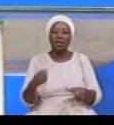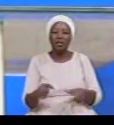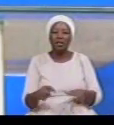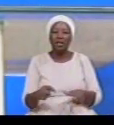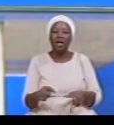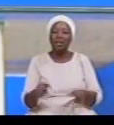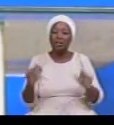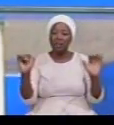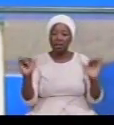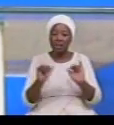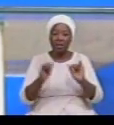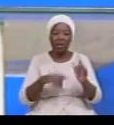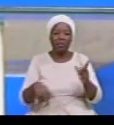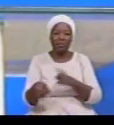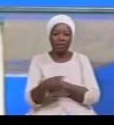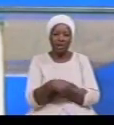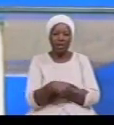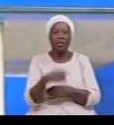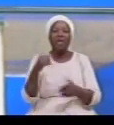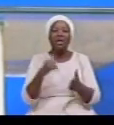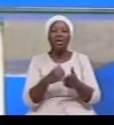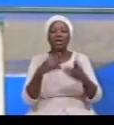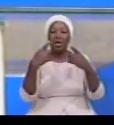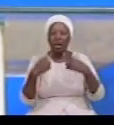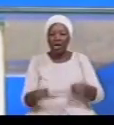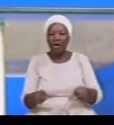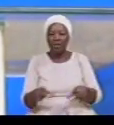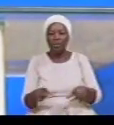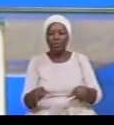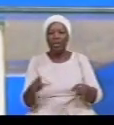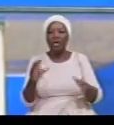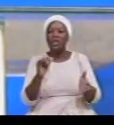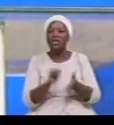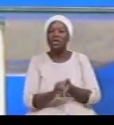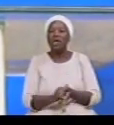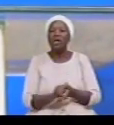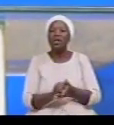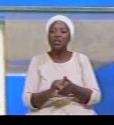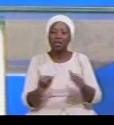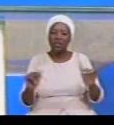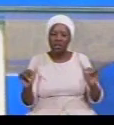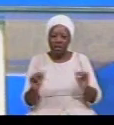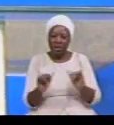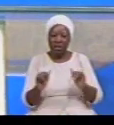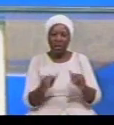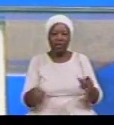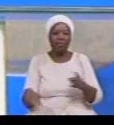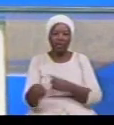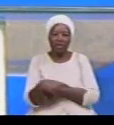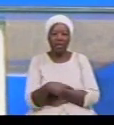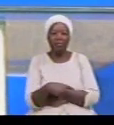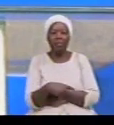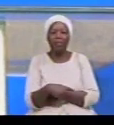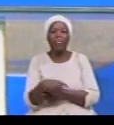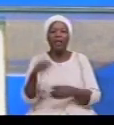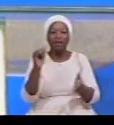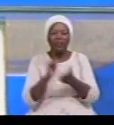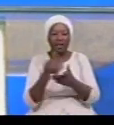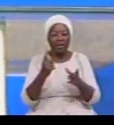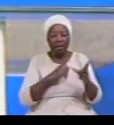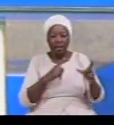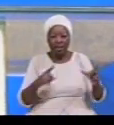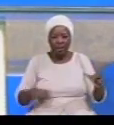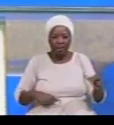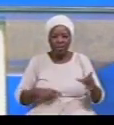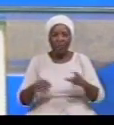day. It came to pass the selfsame day that the Lord